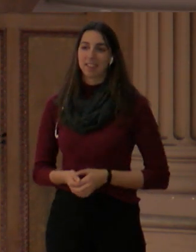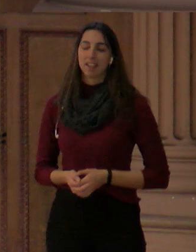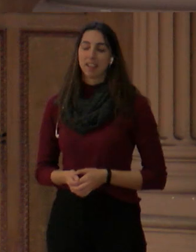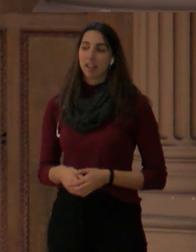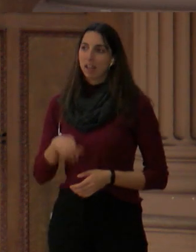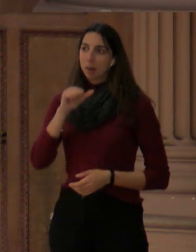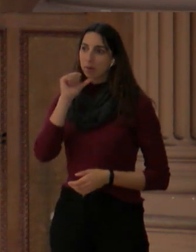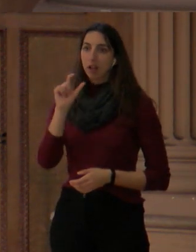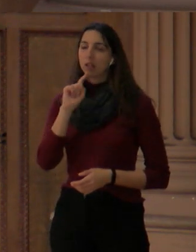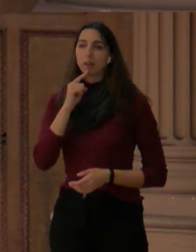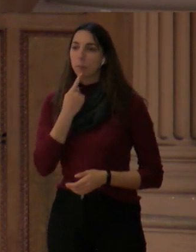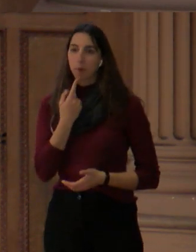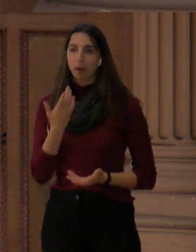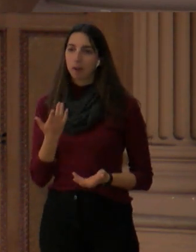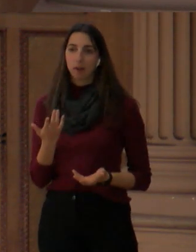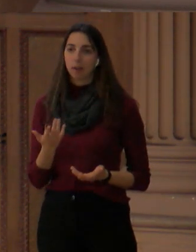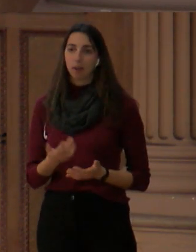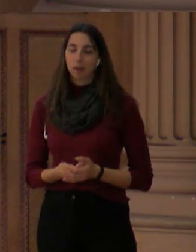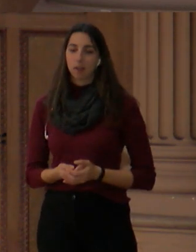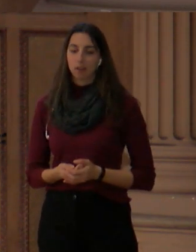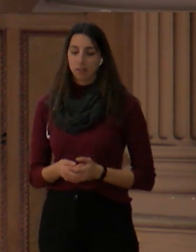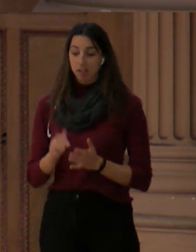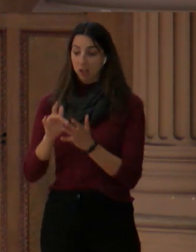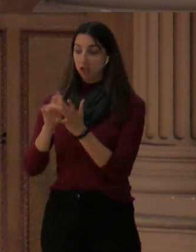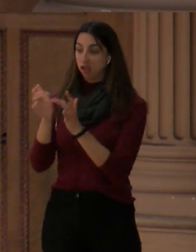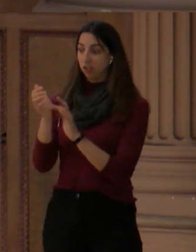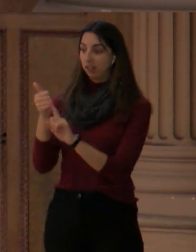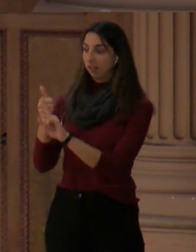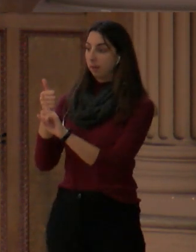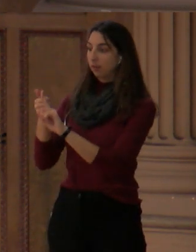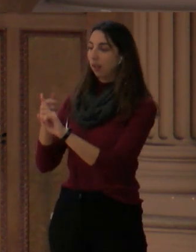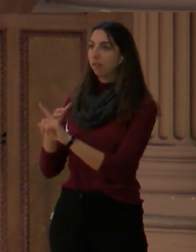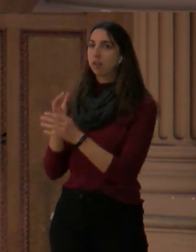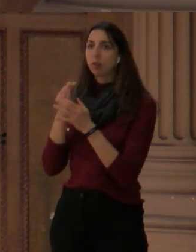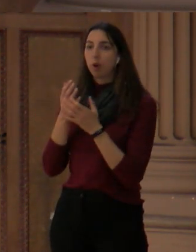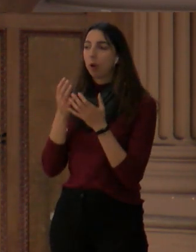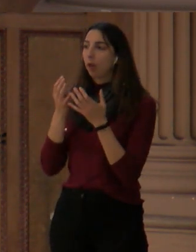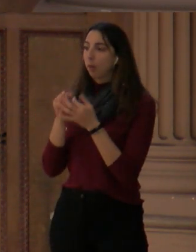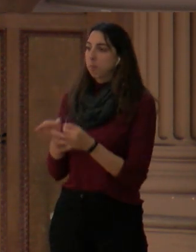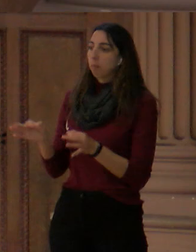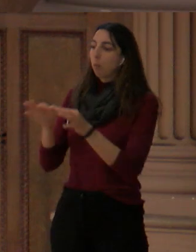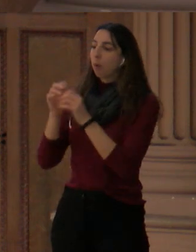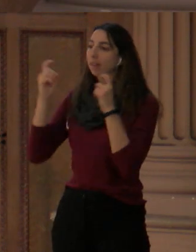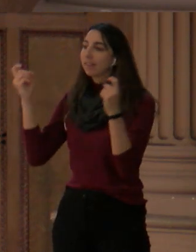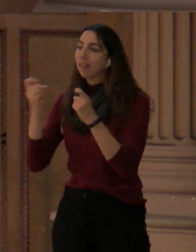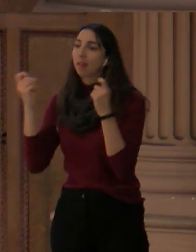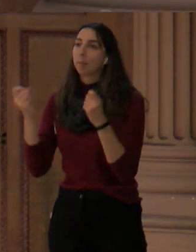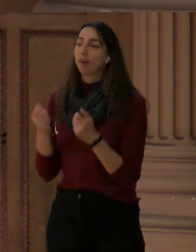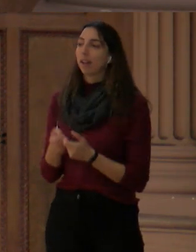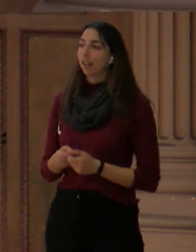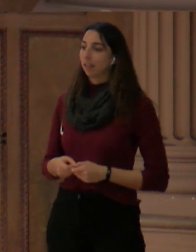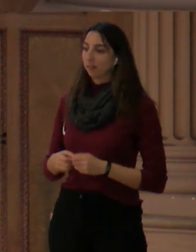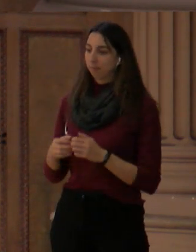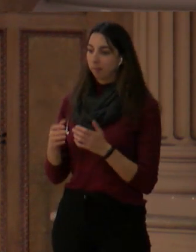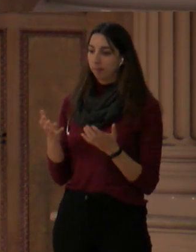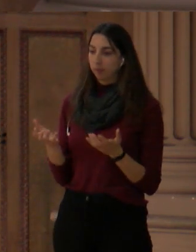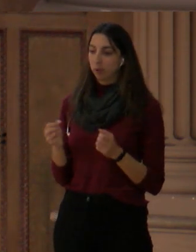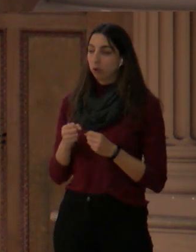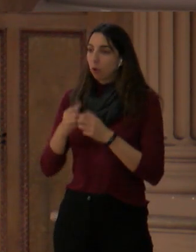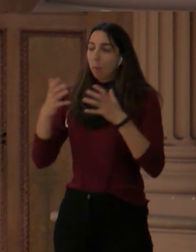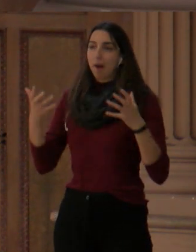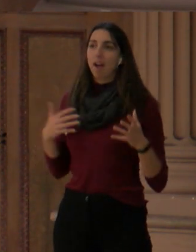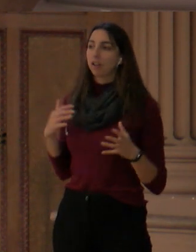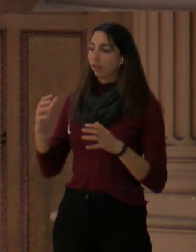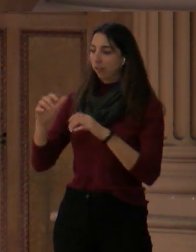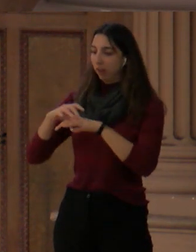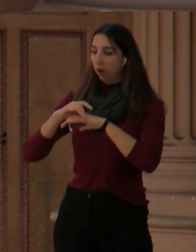disappoint in the end. He's the king that is worth celebrating with so much joy that the earth splits. He isn't